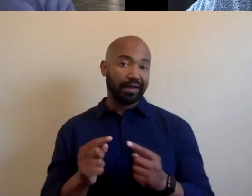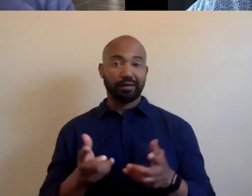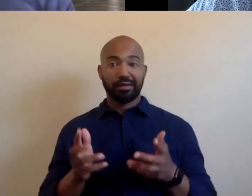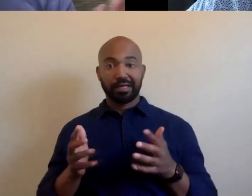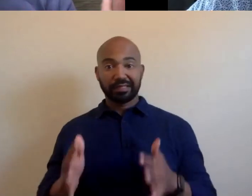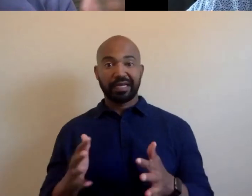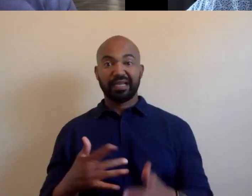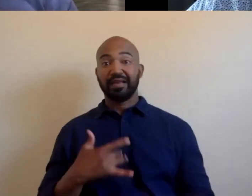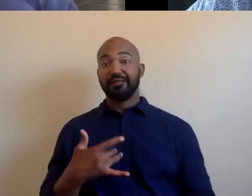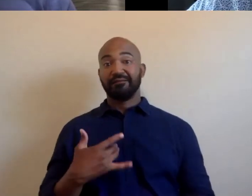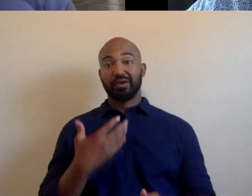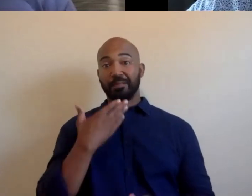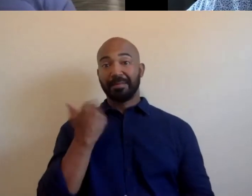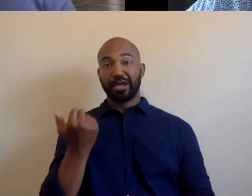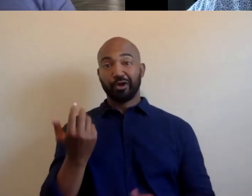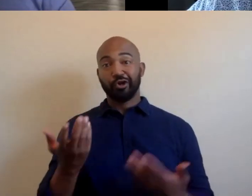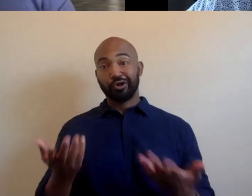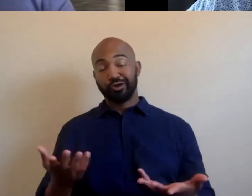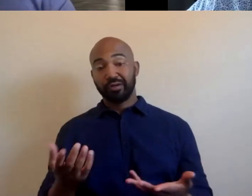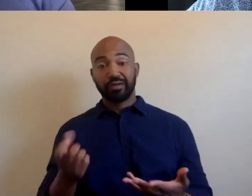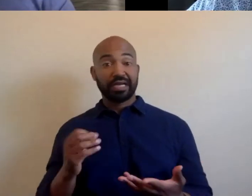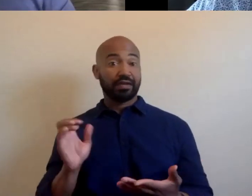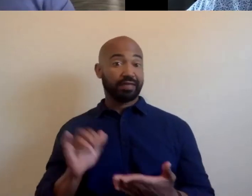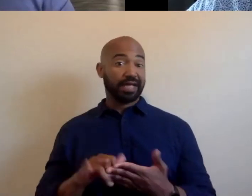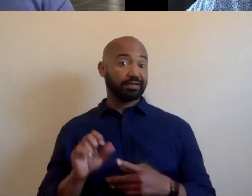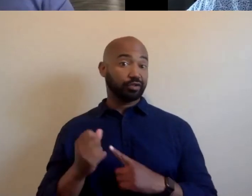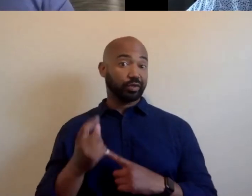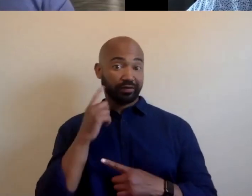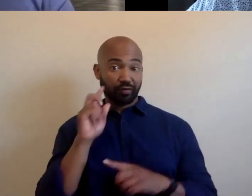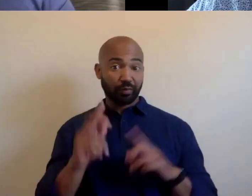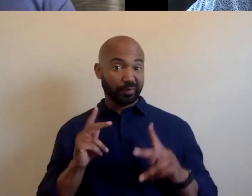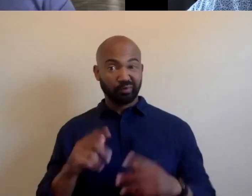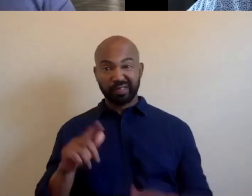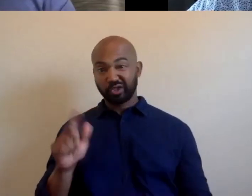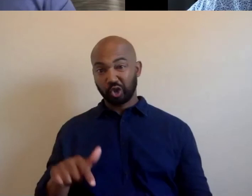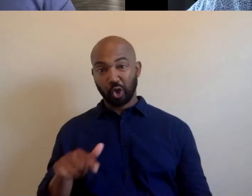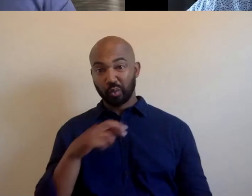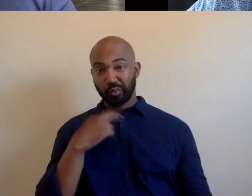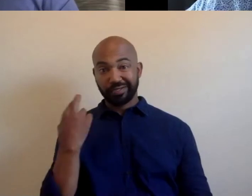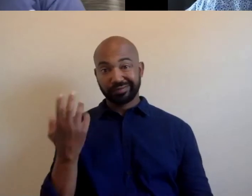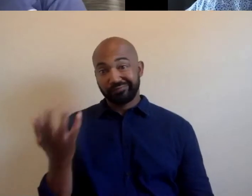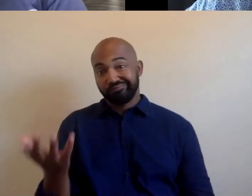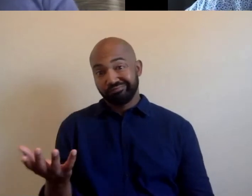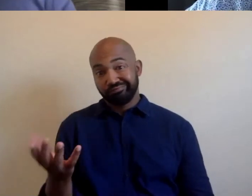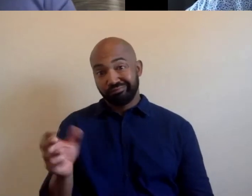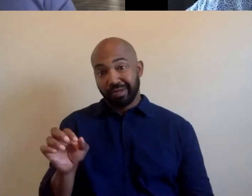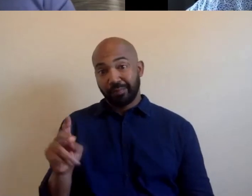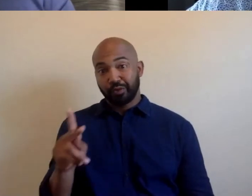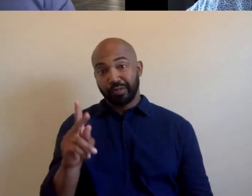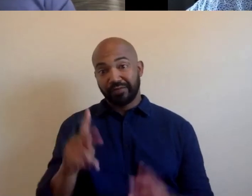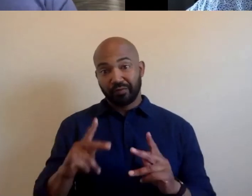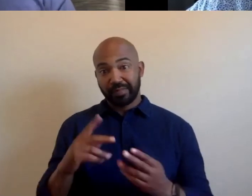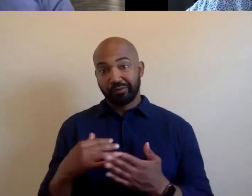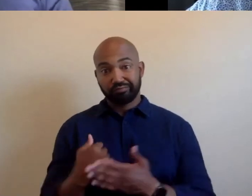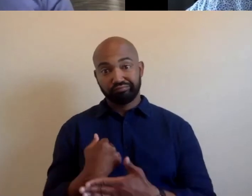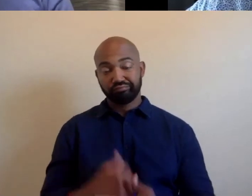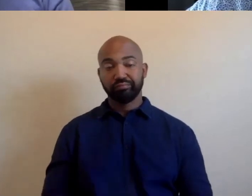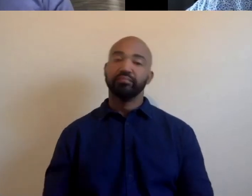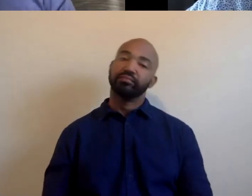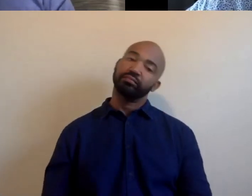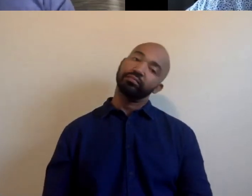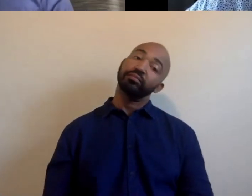feel better. And I would say if that's the case, I think it's a low risk opportunity. And definitely, if you